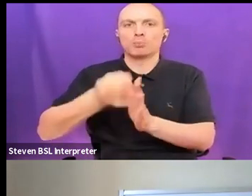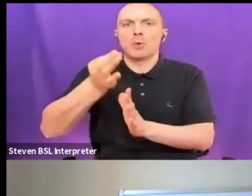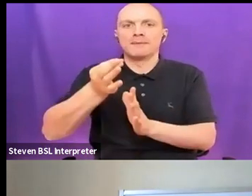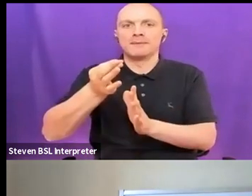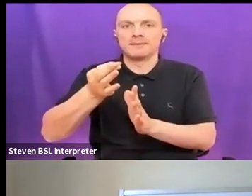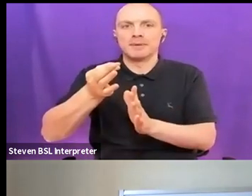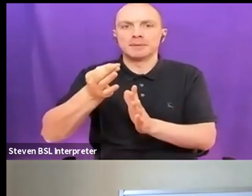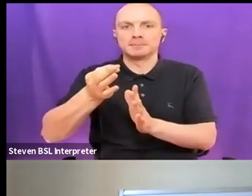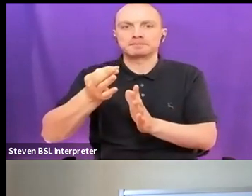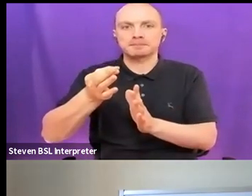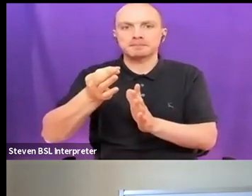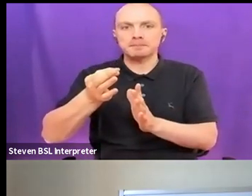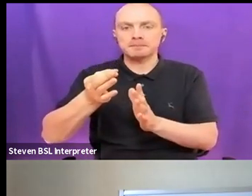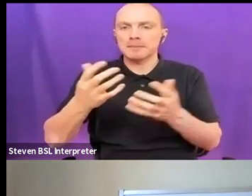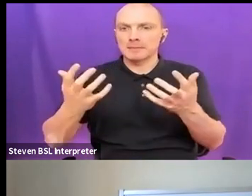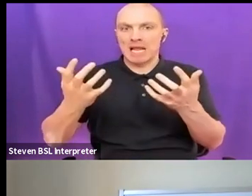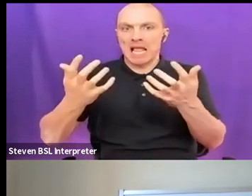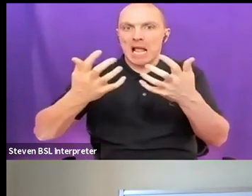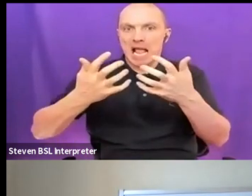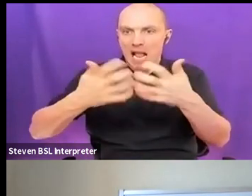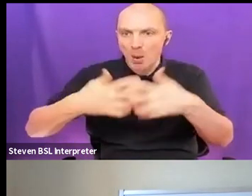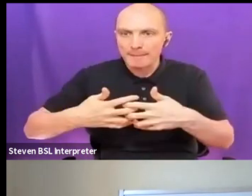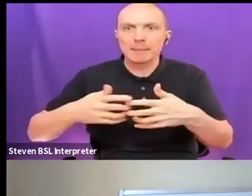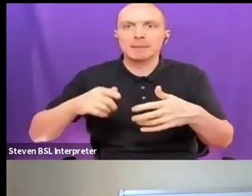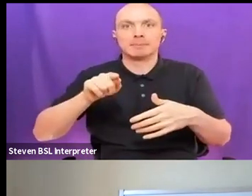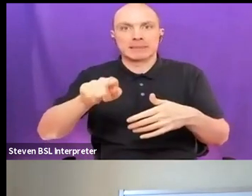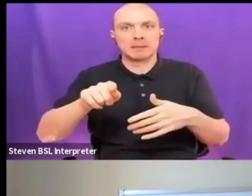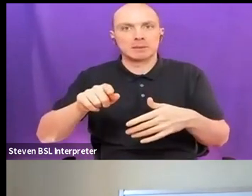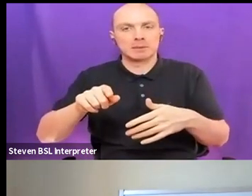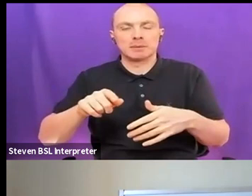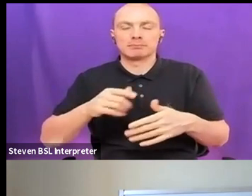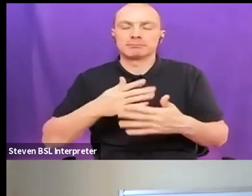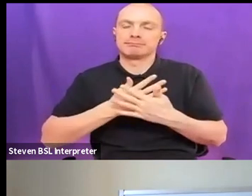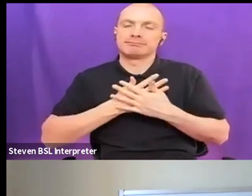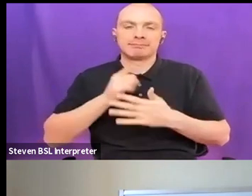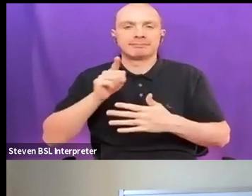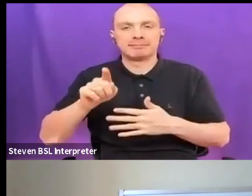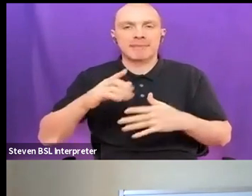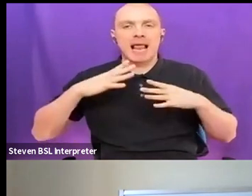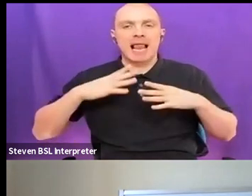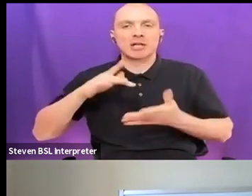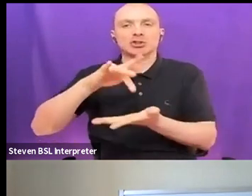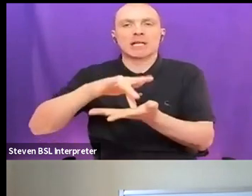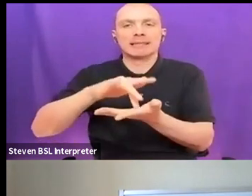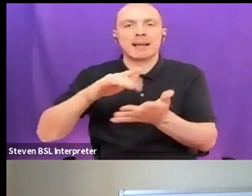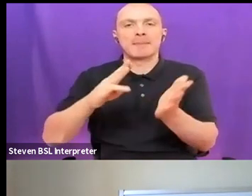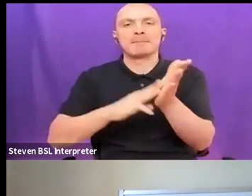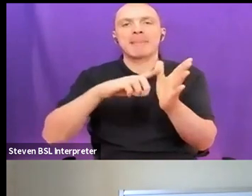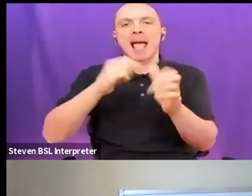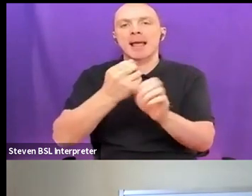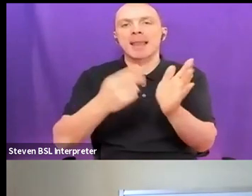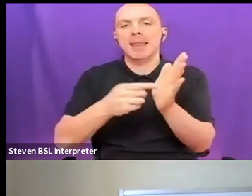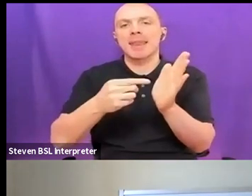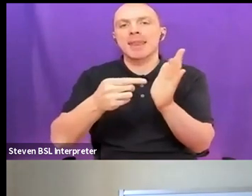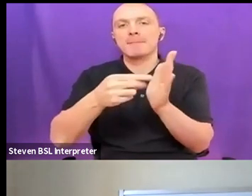at the much loved Magnum. And again, you'll know that there was a lot of controversy over the actual rebuild of that. But at